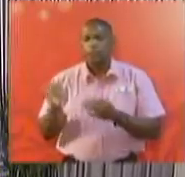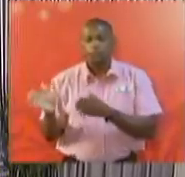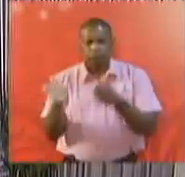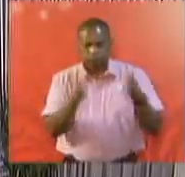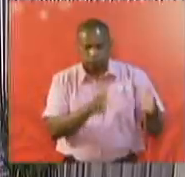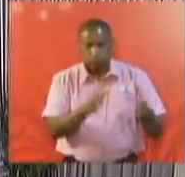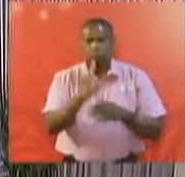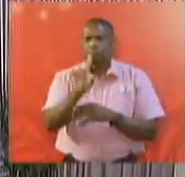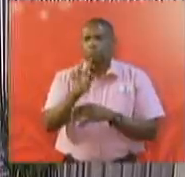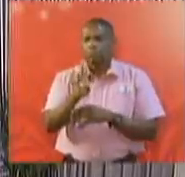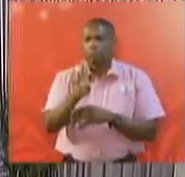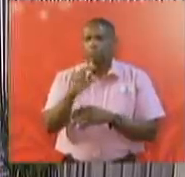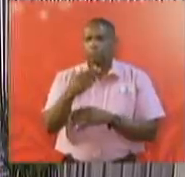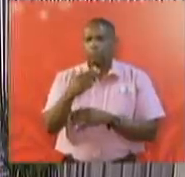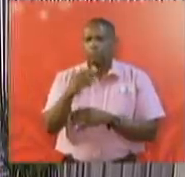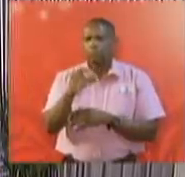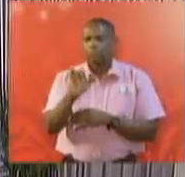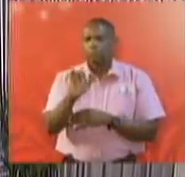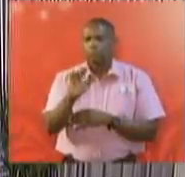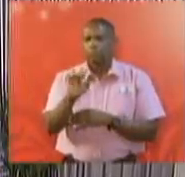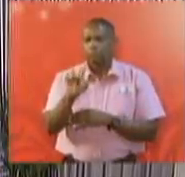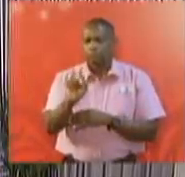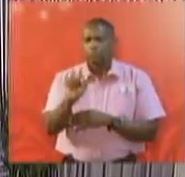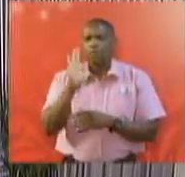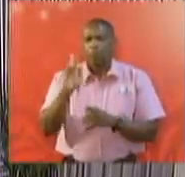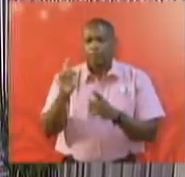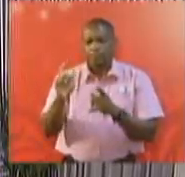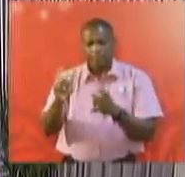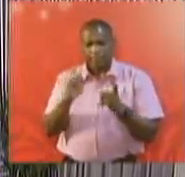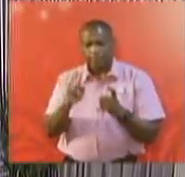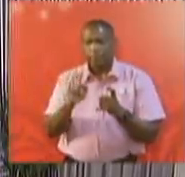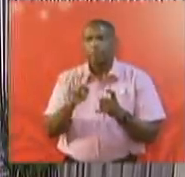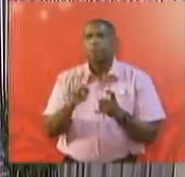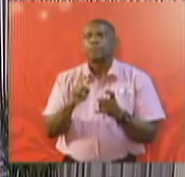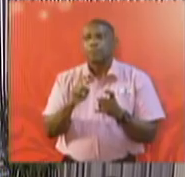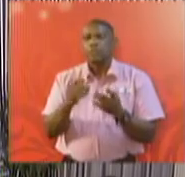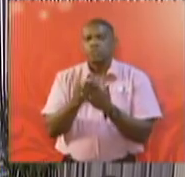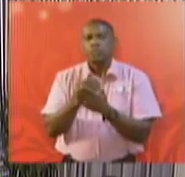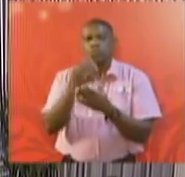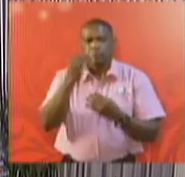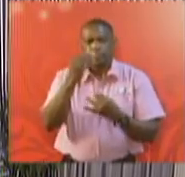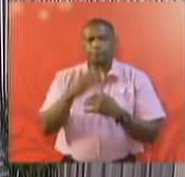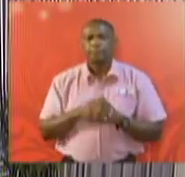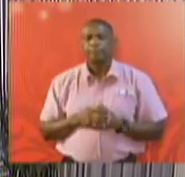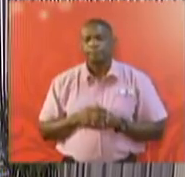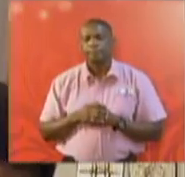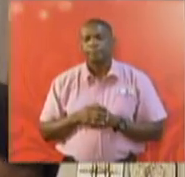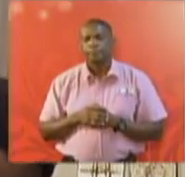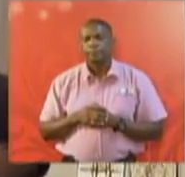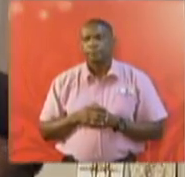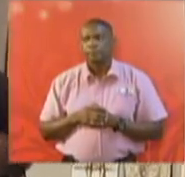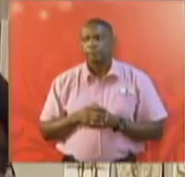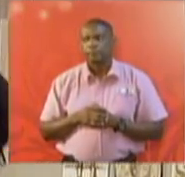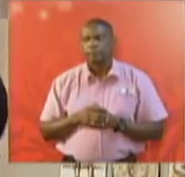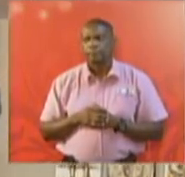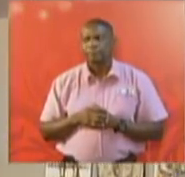Dr. Hines, who will provide both the clinical and the epidemiological update this morning. Thank you, Ms.